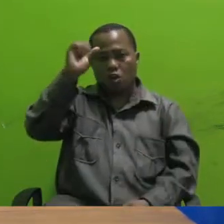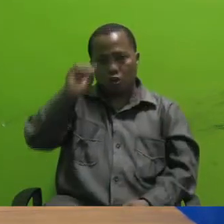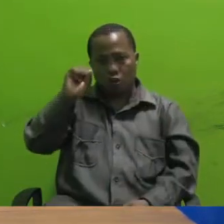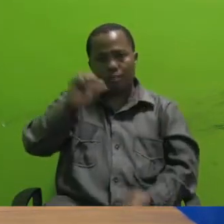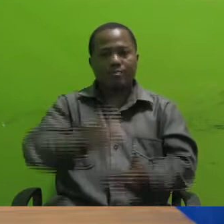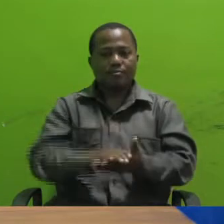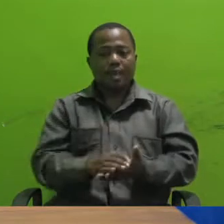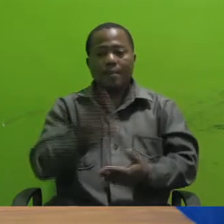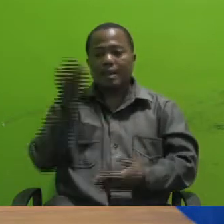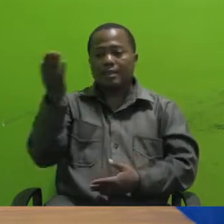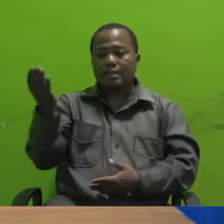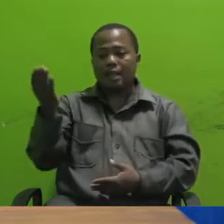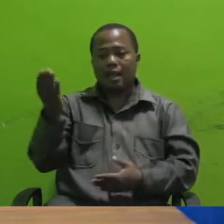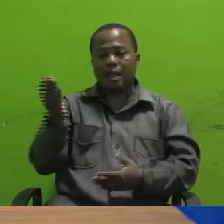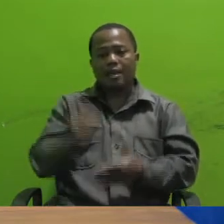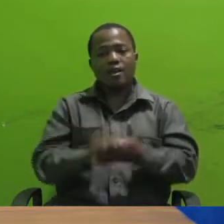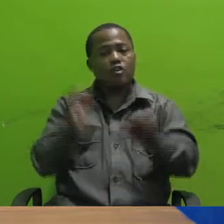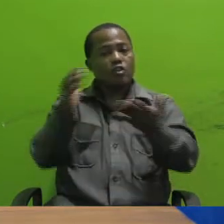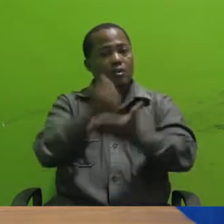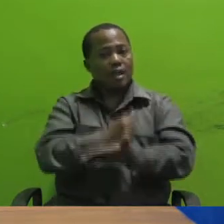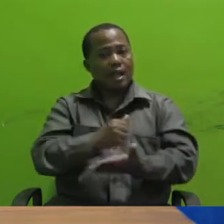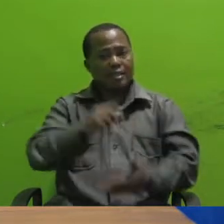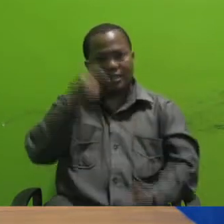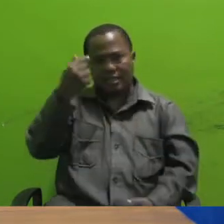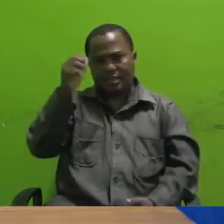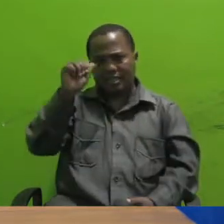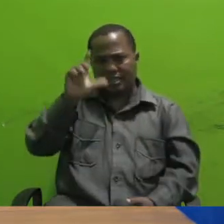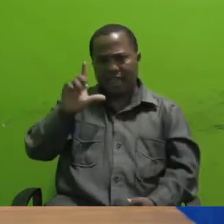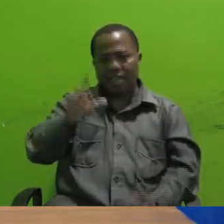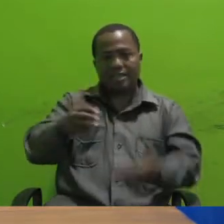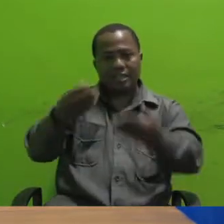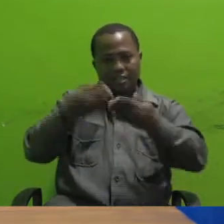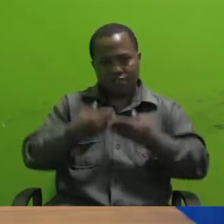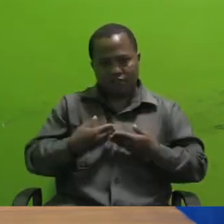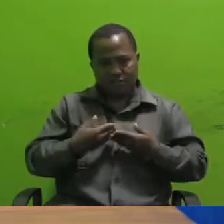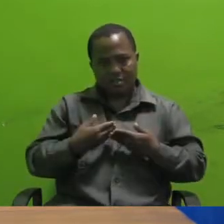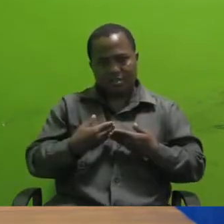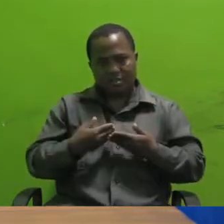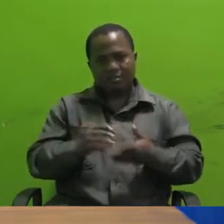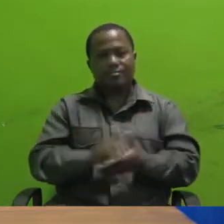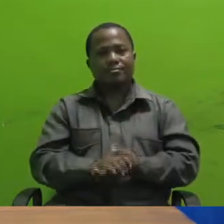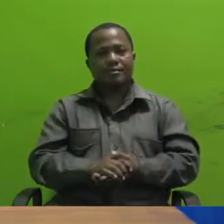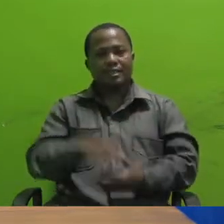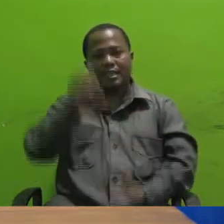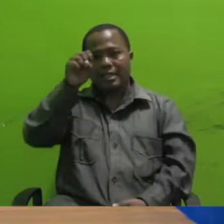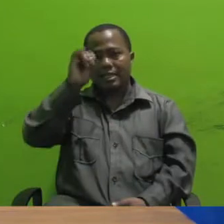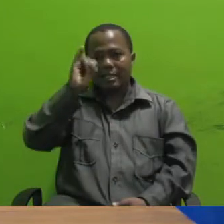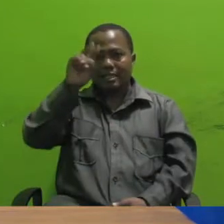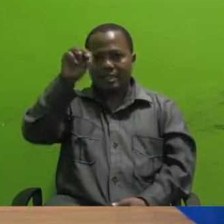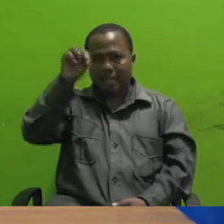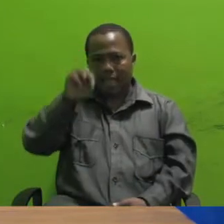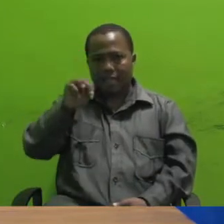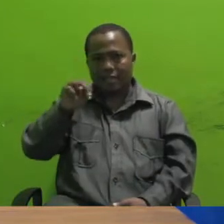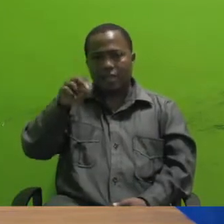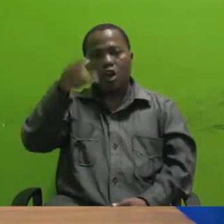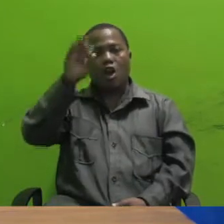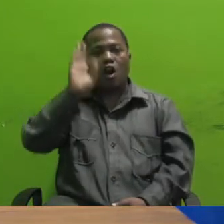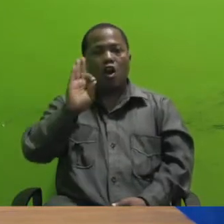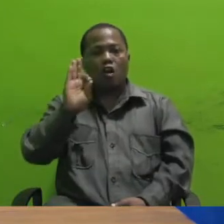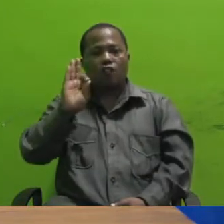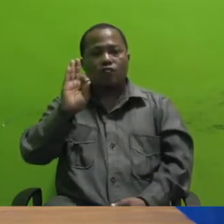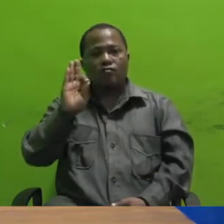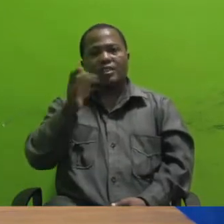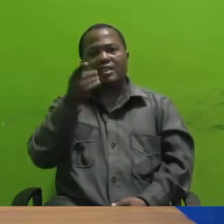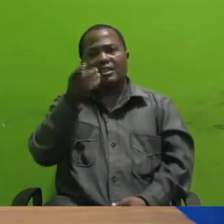same angle. But here, and tangent of the same angle, given sine of